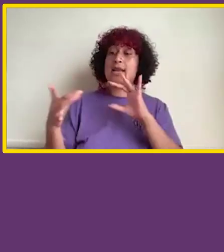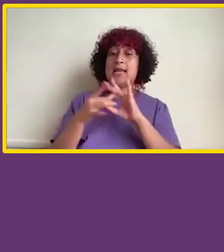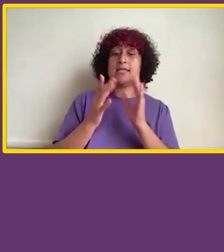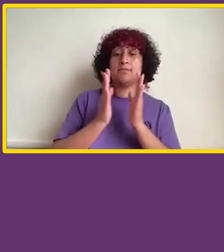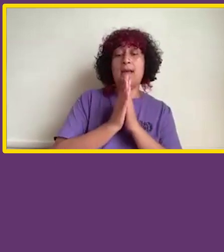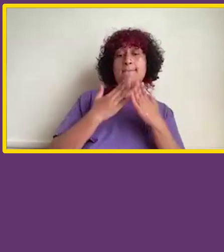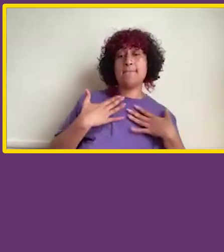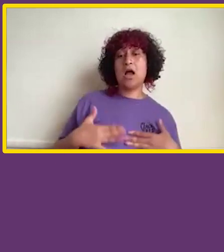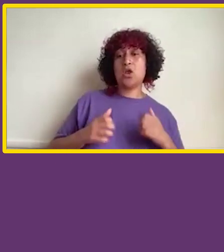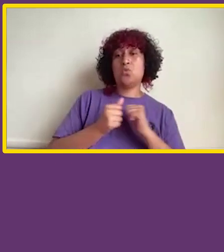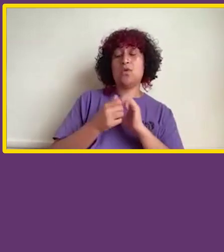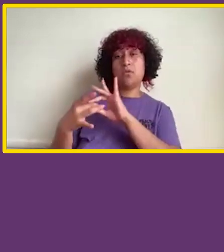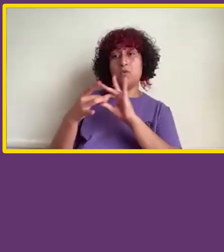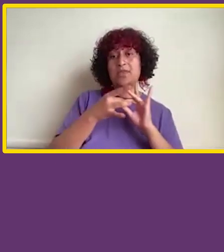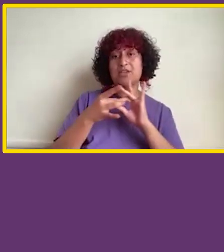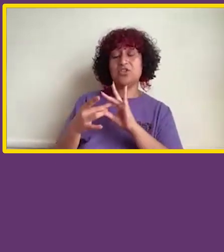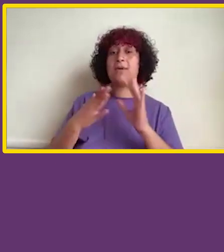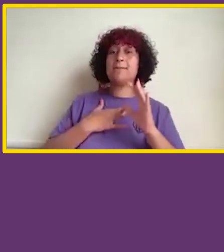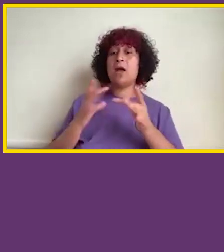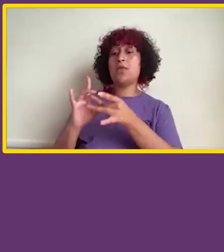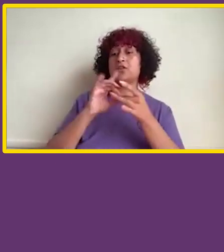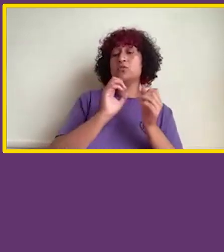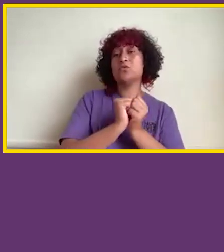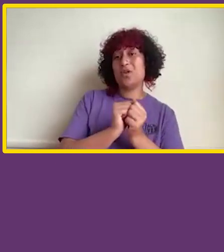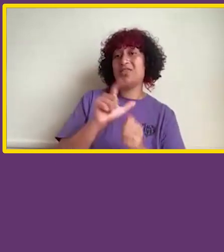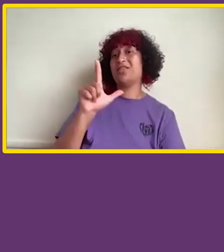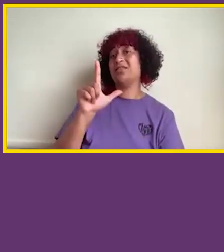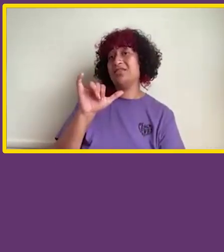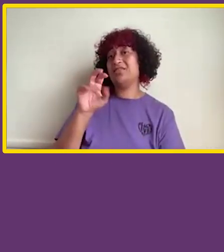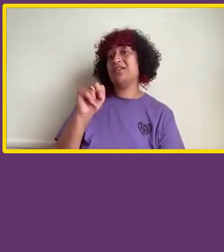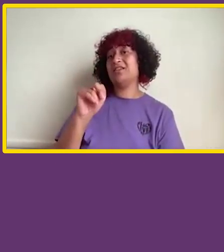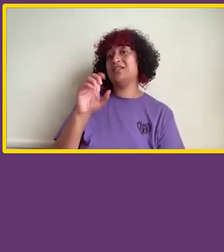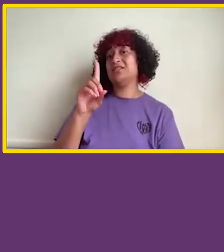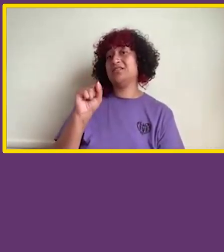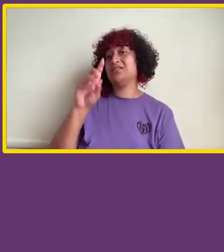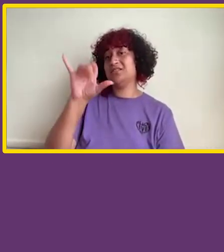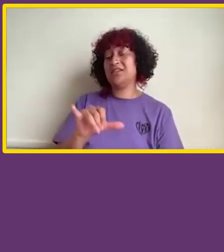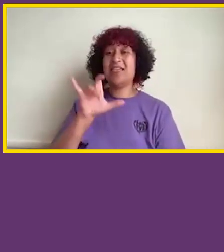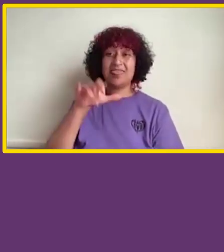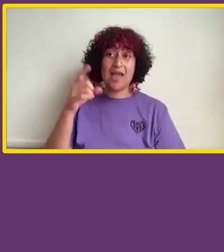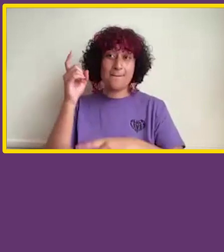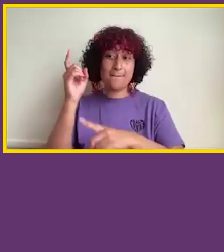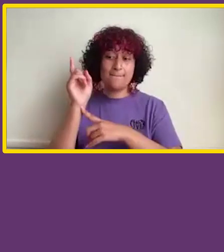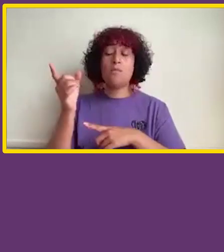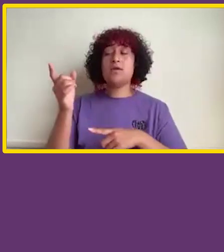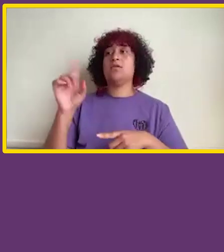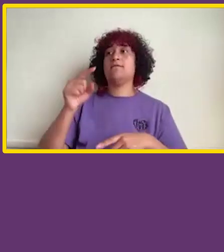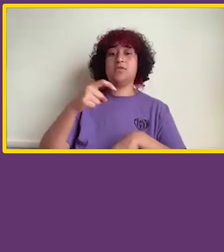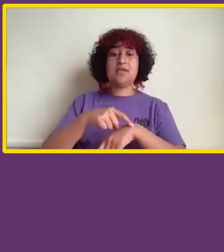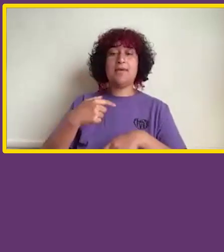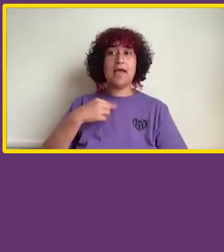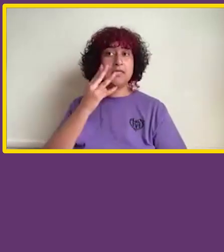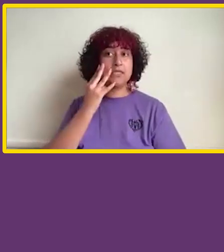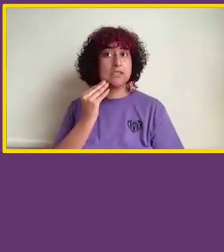my relationship is to Lindsay. And in that moment, that was the first time I had